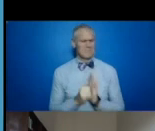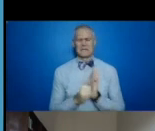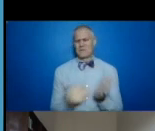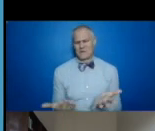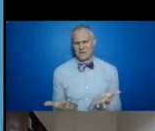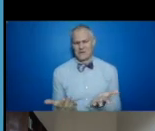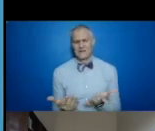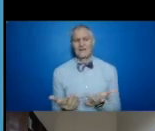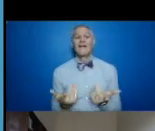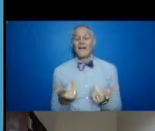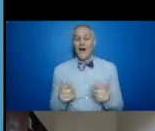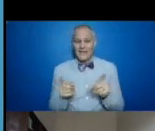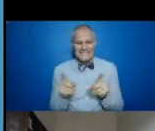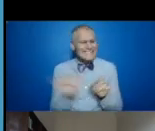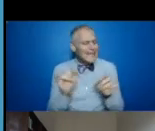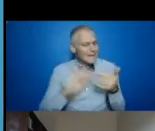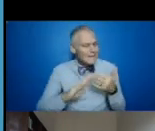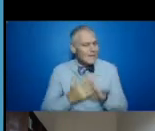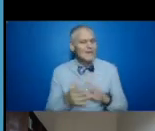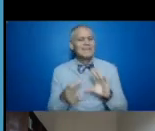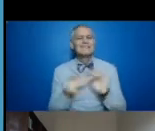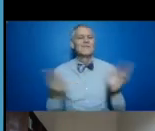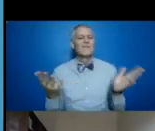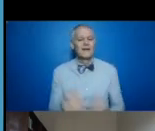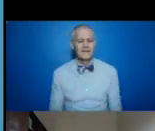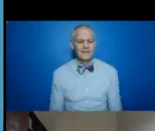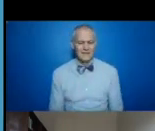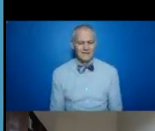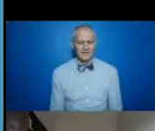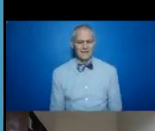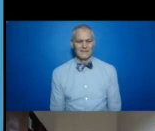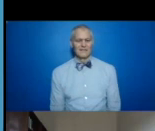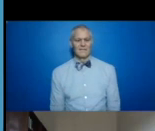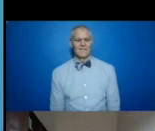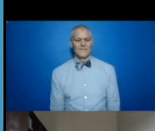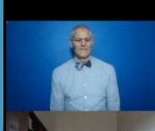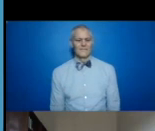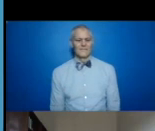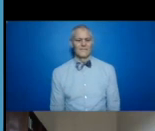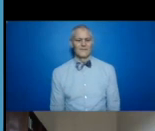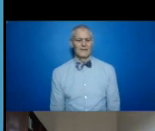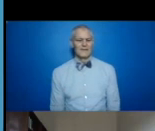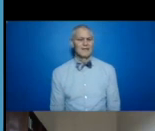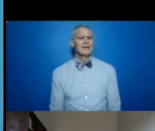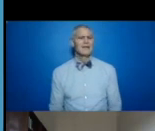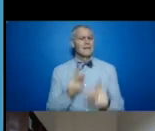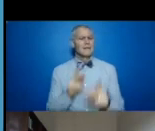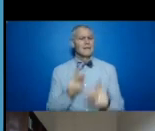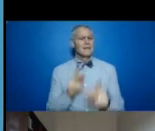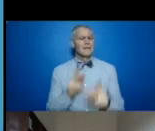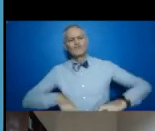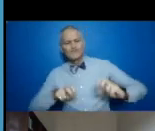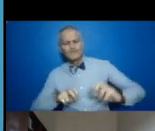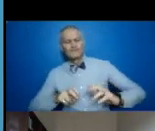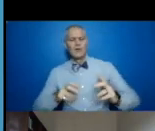they also said. This is the same community. They said in this community, people take time for one another.